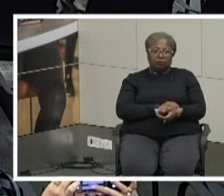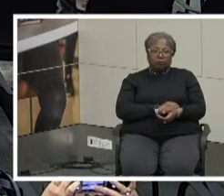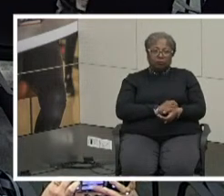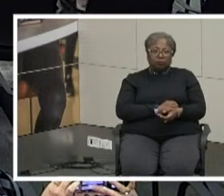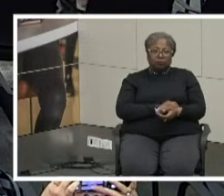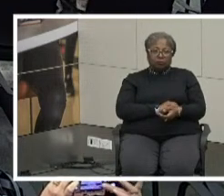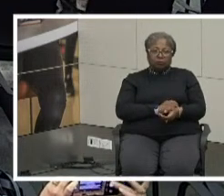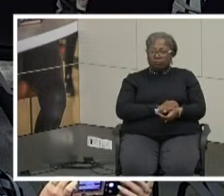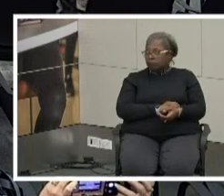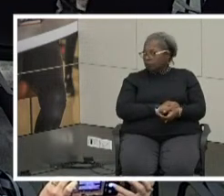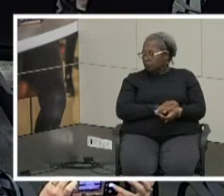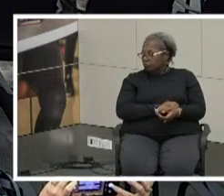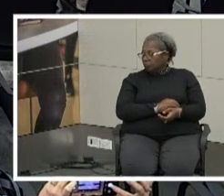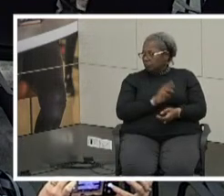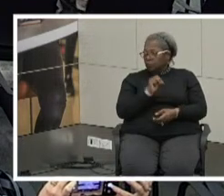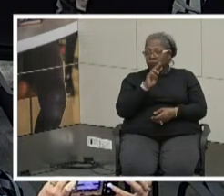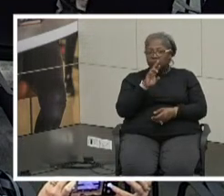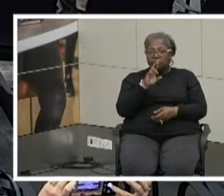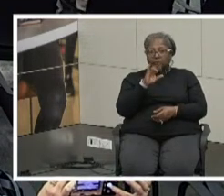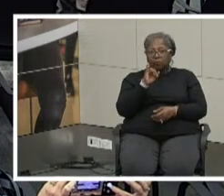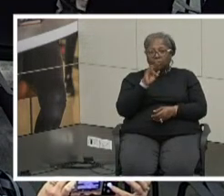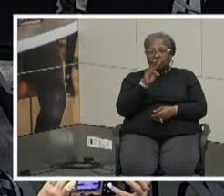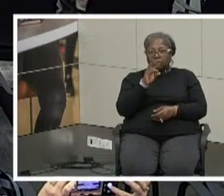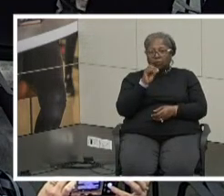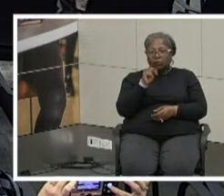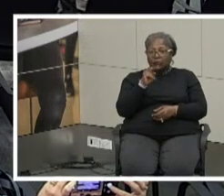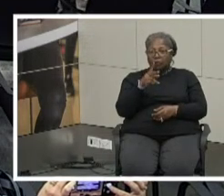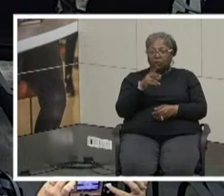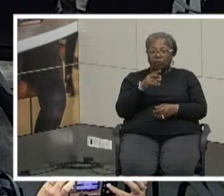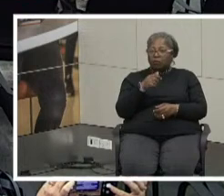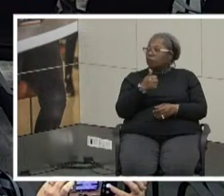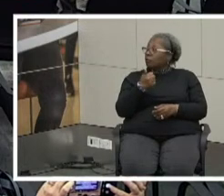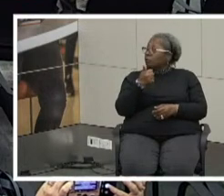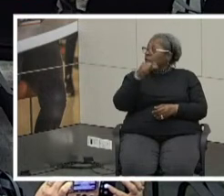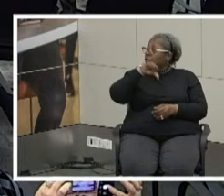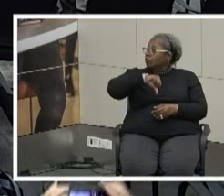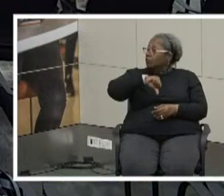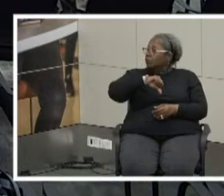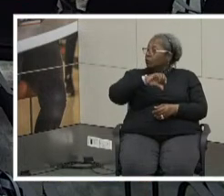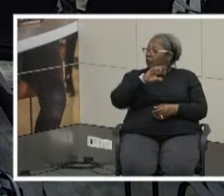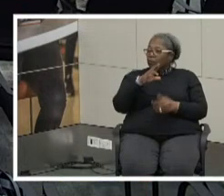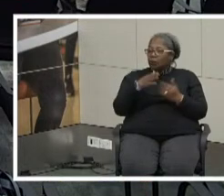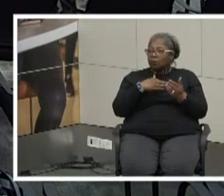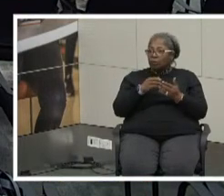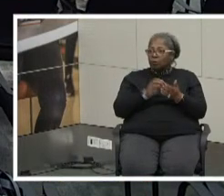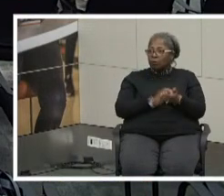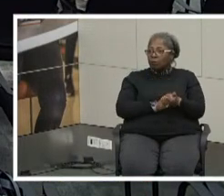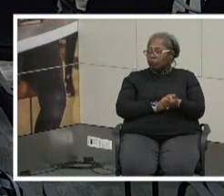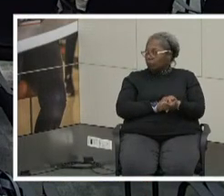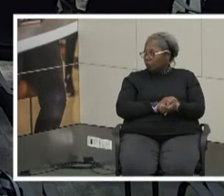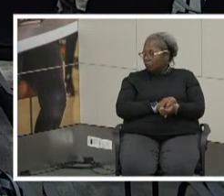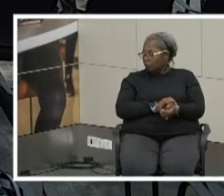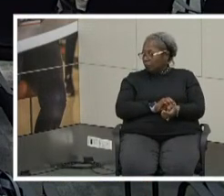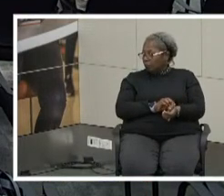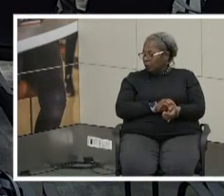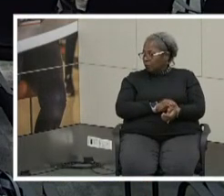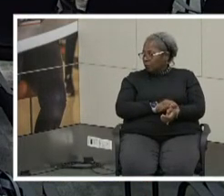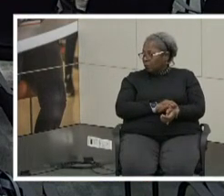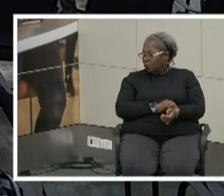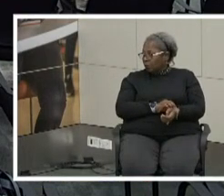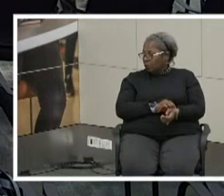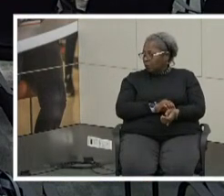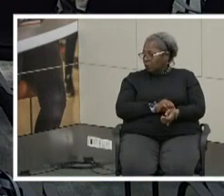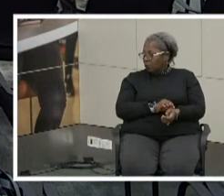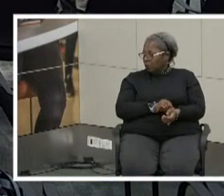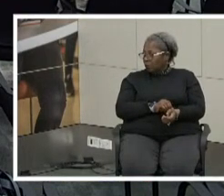oh Adam Mr Ron can you vote by thumbs up or down or orally please